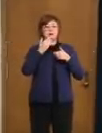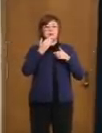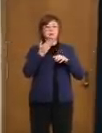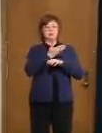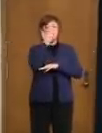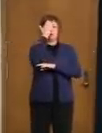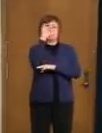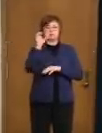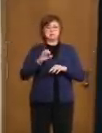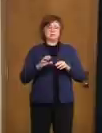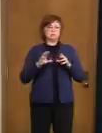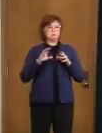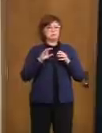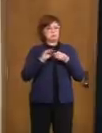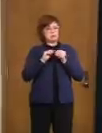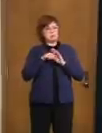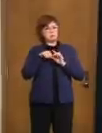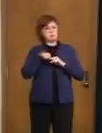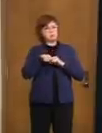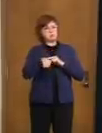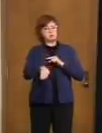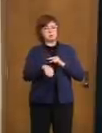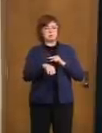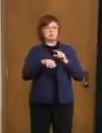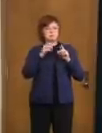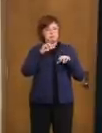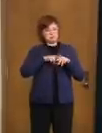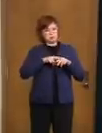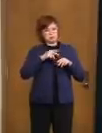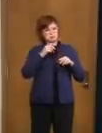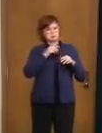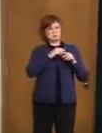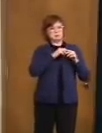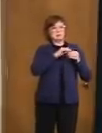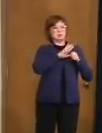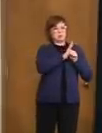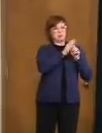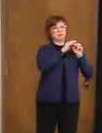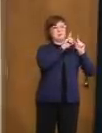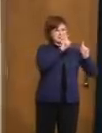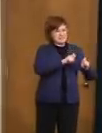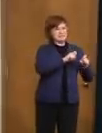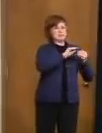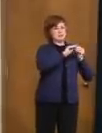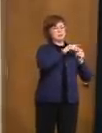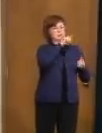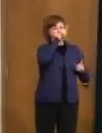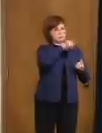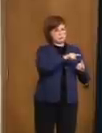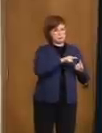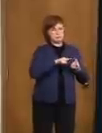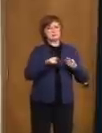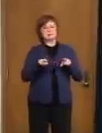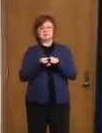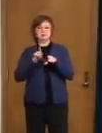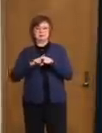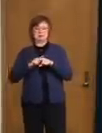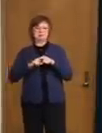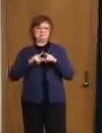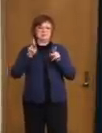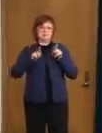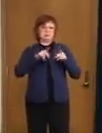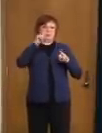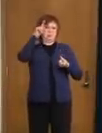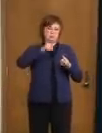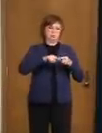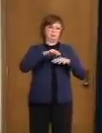that dip was also due to a decrease in testing. So over the last couple of weeks we have seen three things. We've seen our testing numbers come